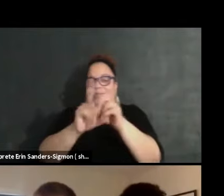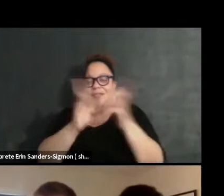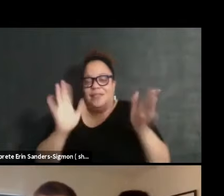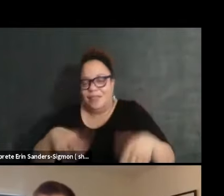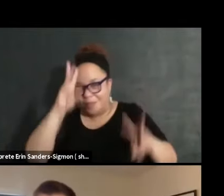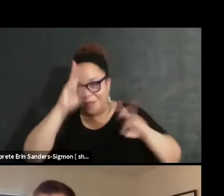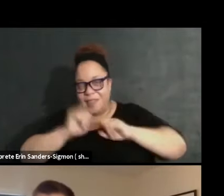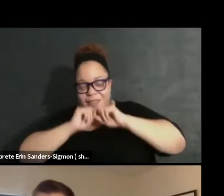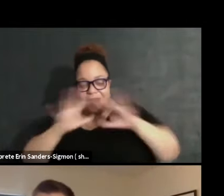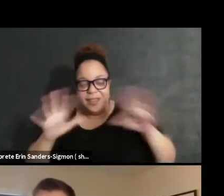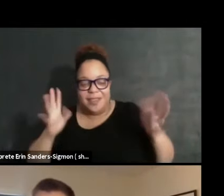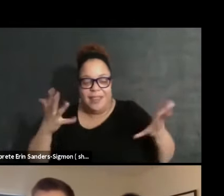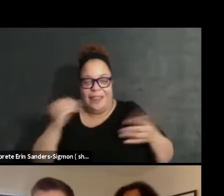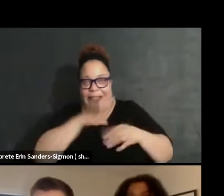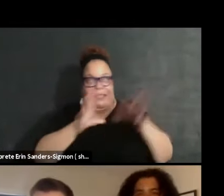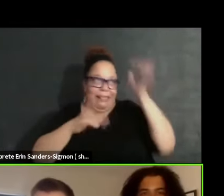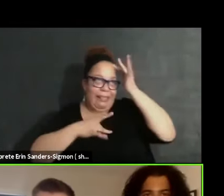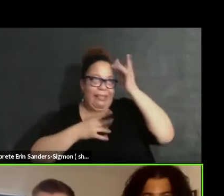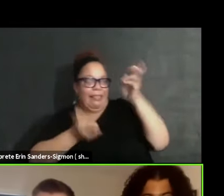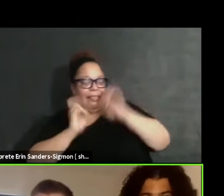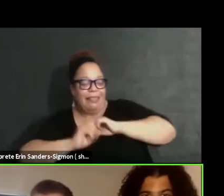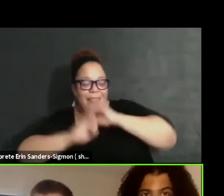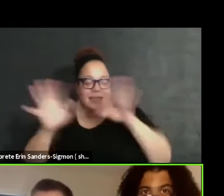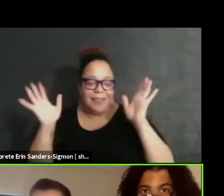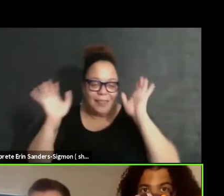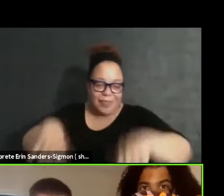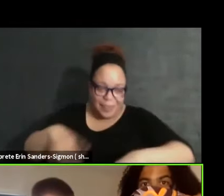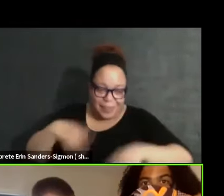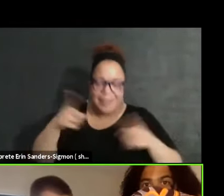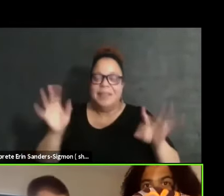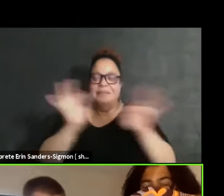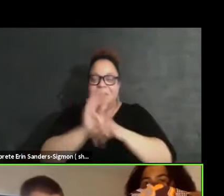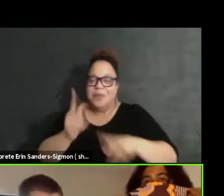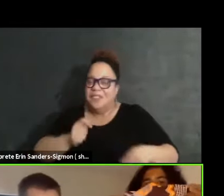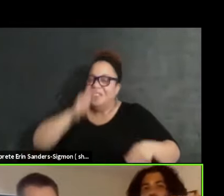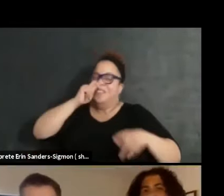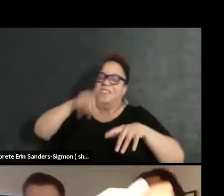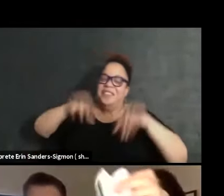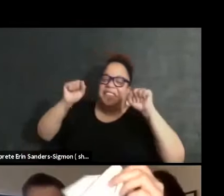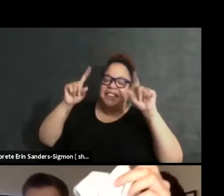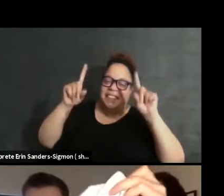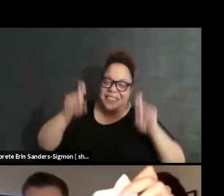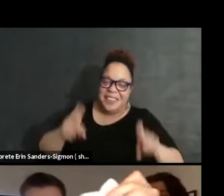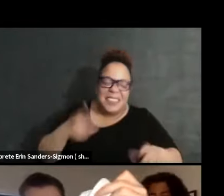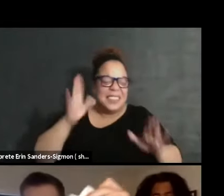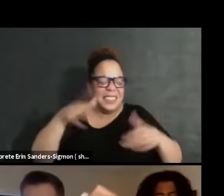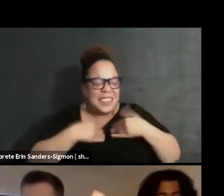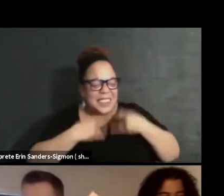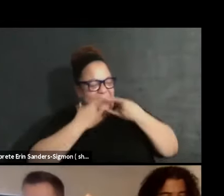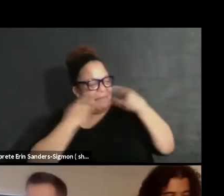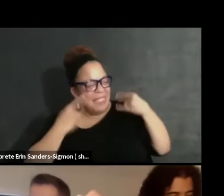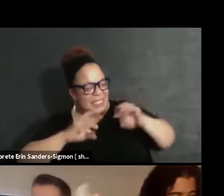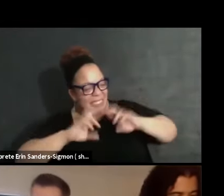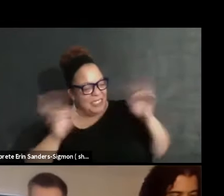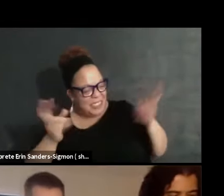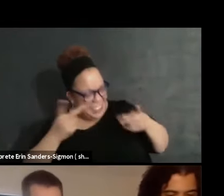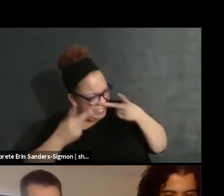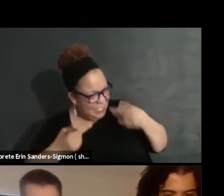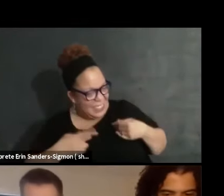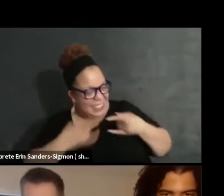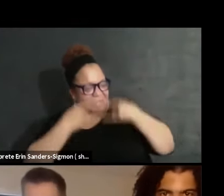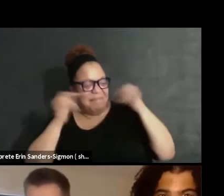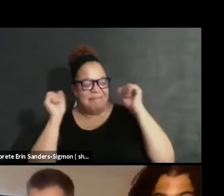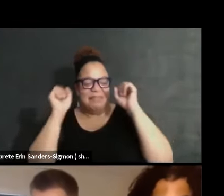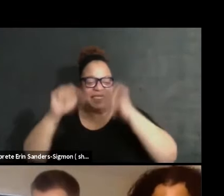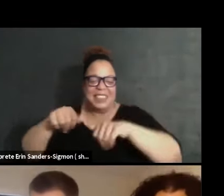So boom. Two. You saw I had my mask outside. You know. I saw that. I saw that. I got my mask, y'all. Don't there you play. Go. There